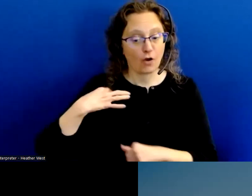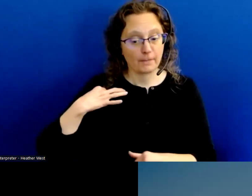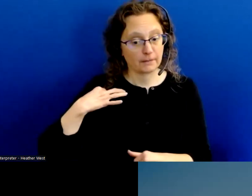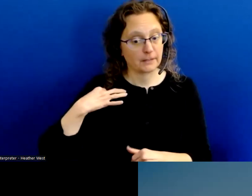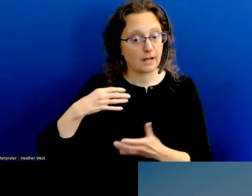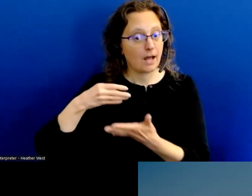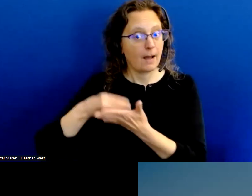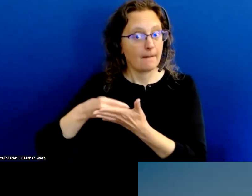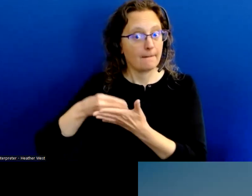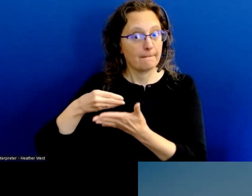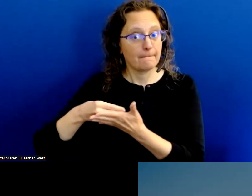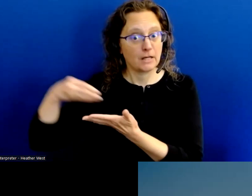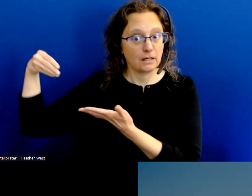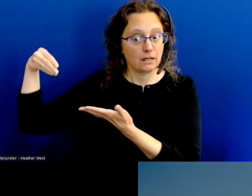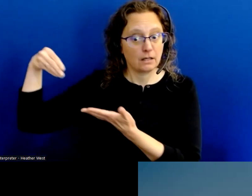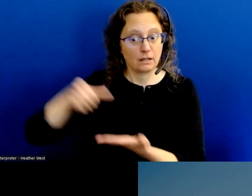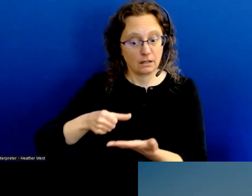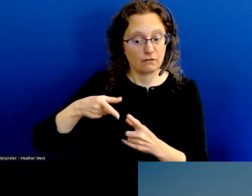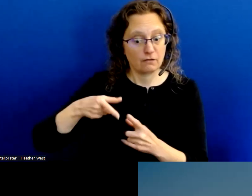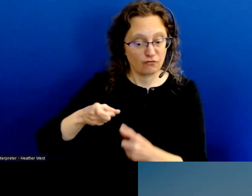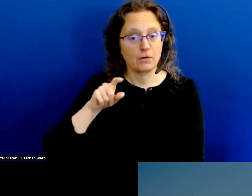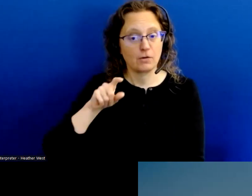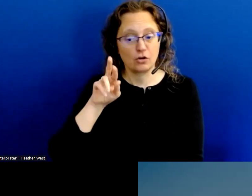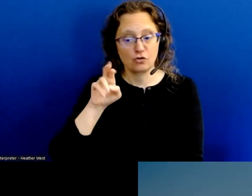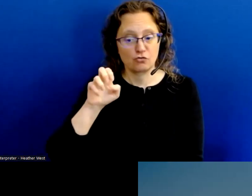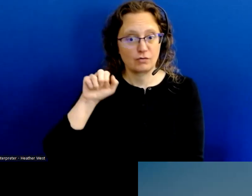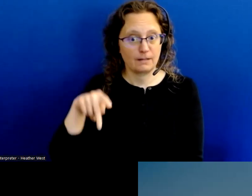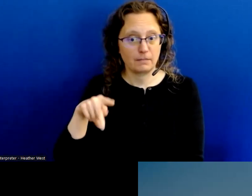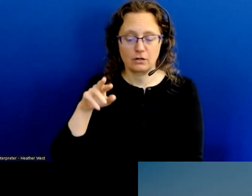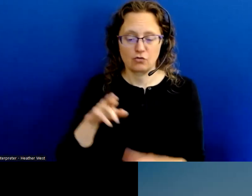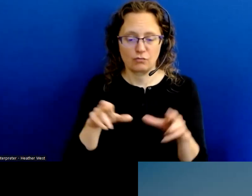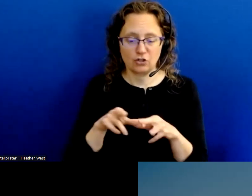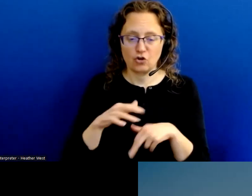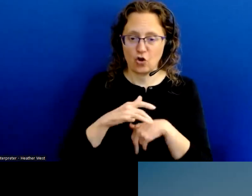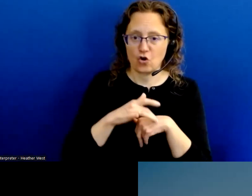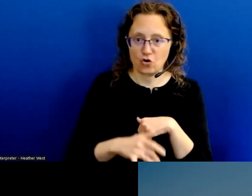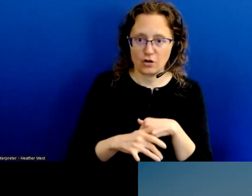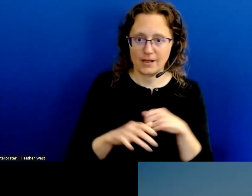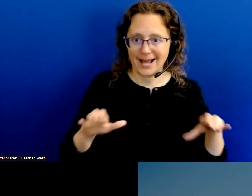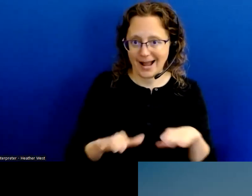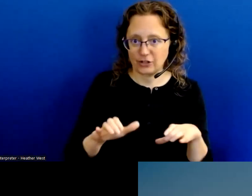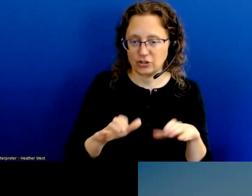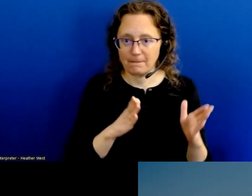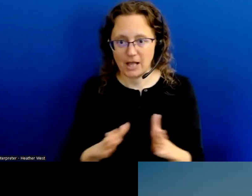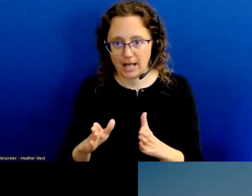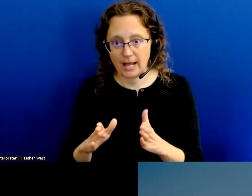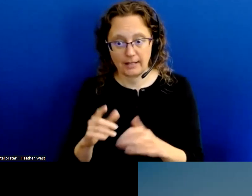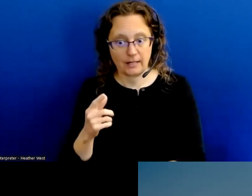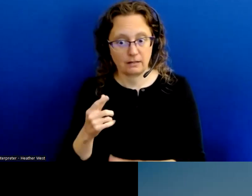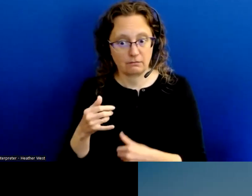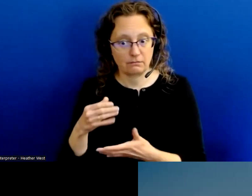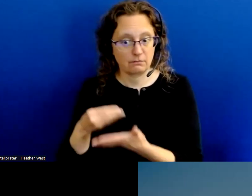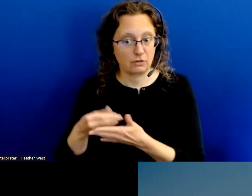by the REAP 2.0, the Regional Early Action Planning Grants, there, you